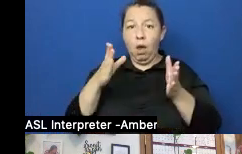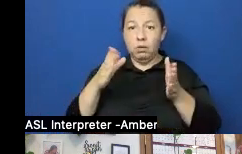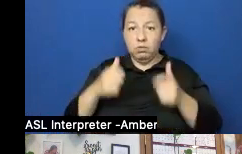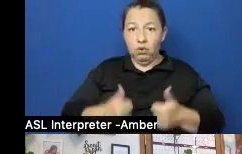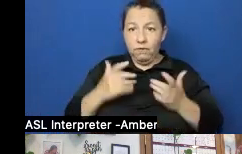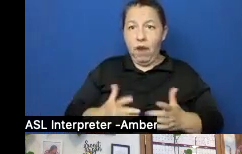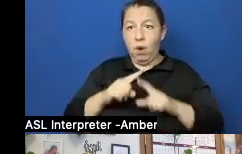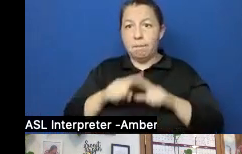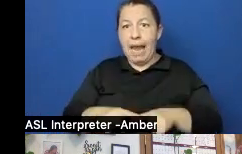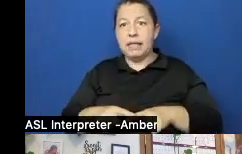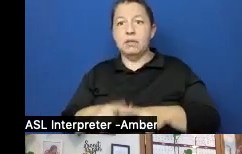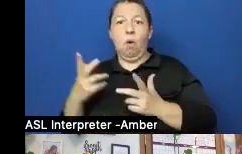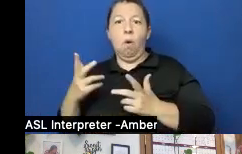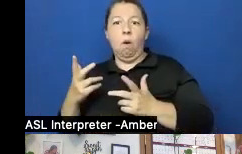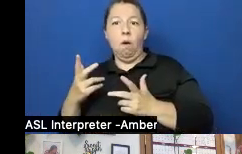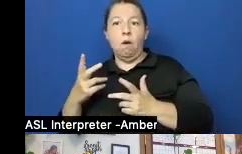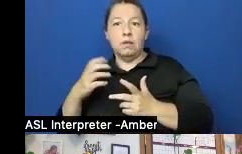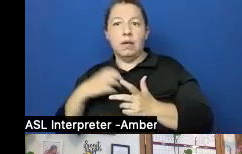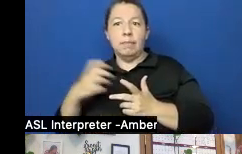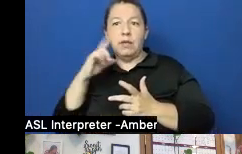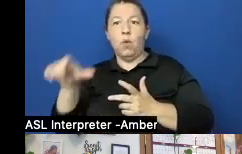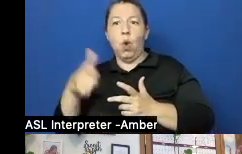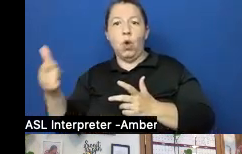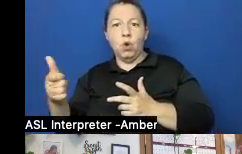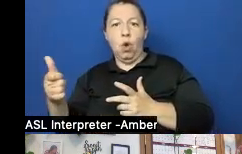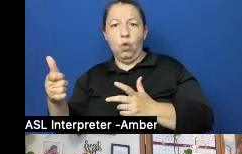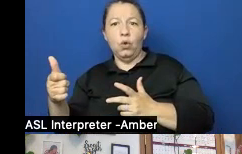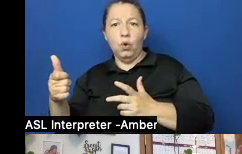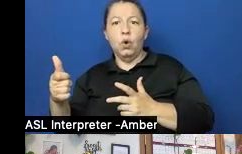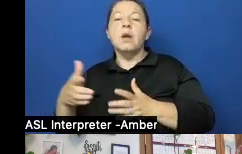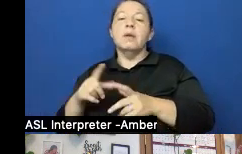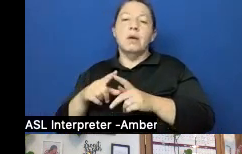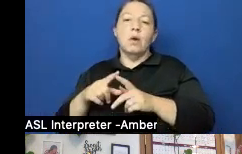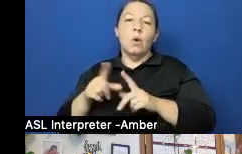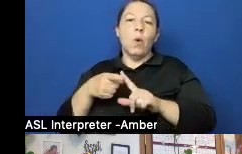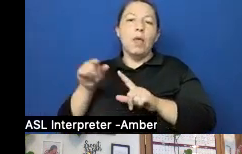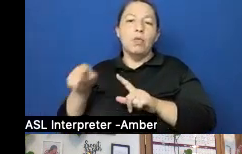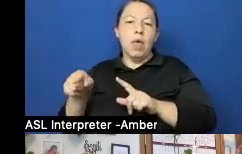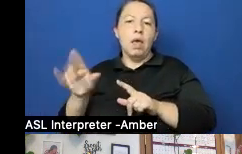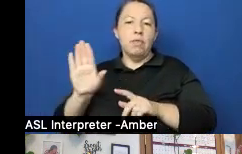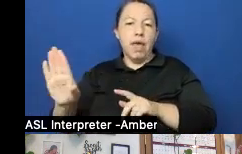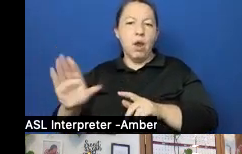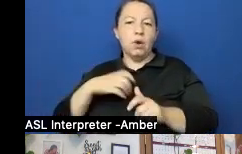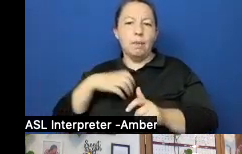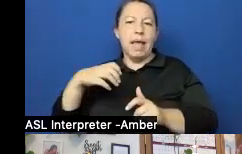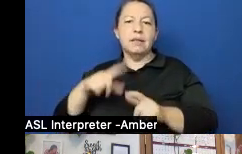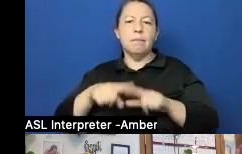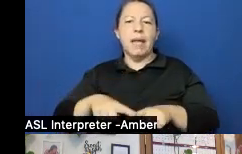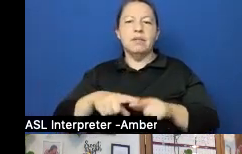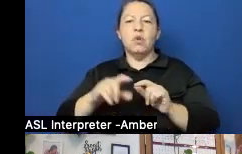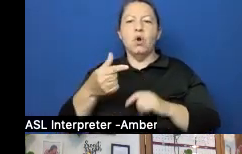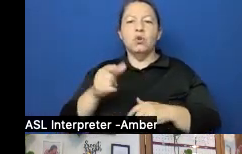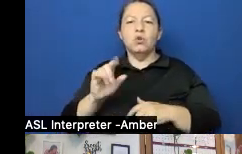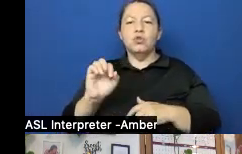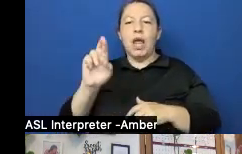of another when those complaints are based on gender identity. So this